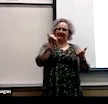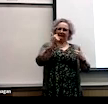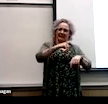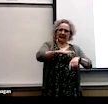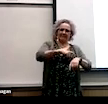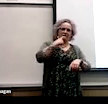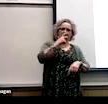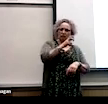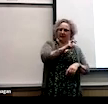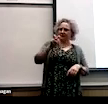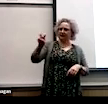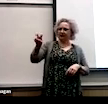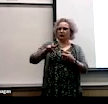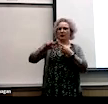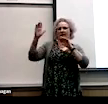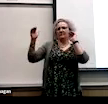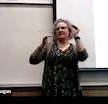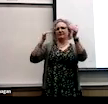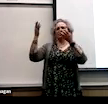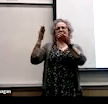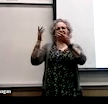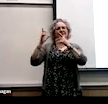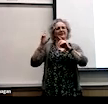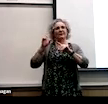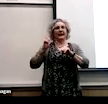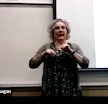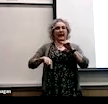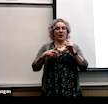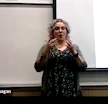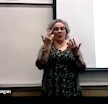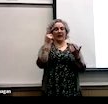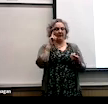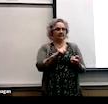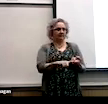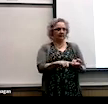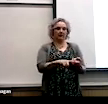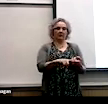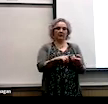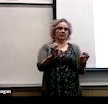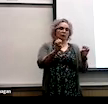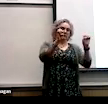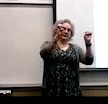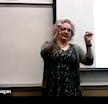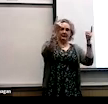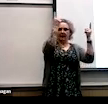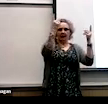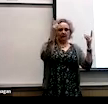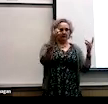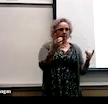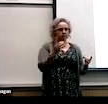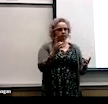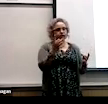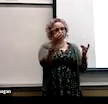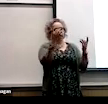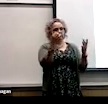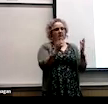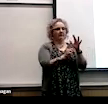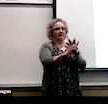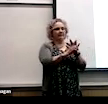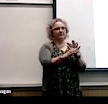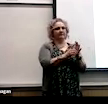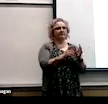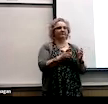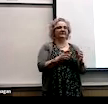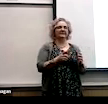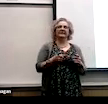can't just kick them out the door in their hour of need. We need to have a planned transition. Pediatricians, patients, and families are sometimes hesitant to